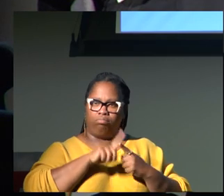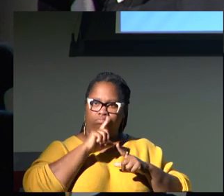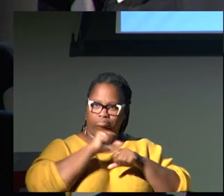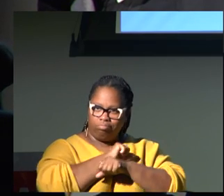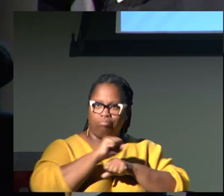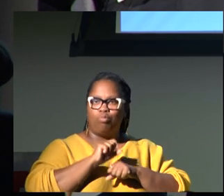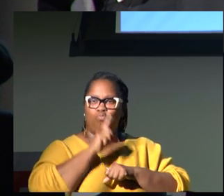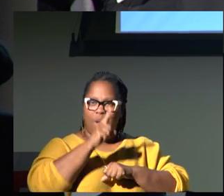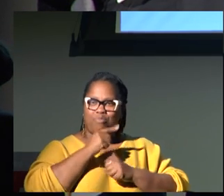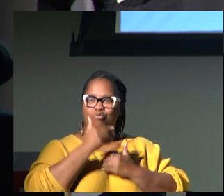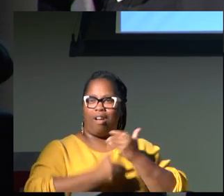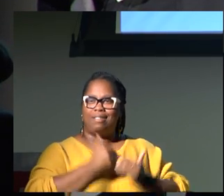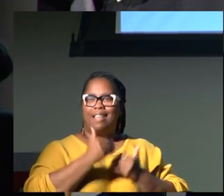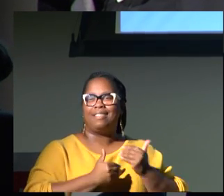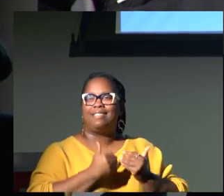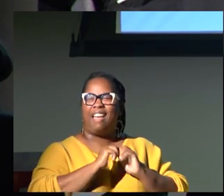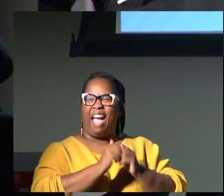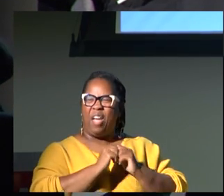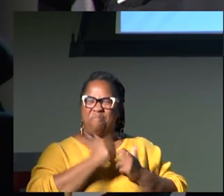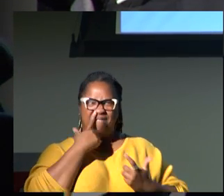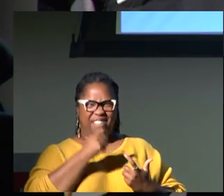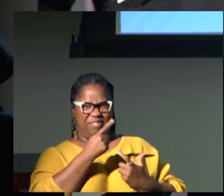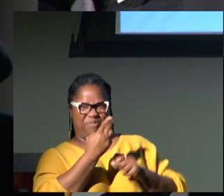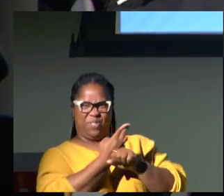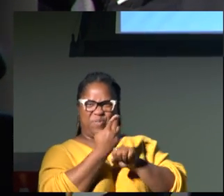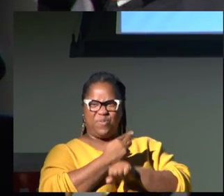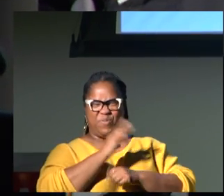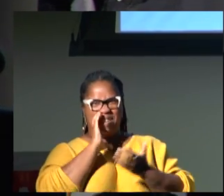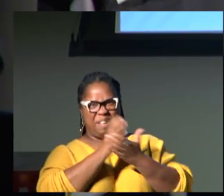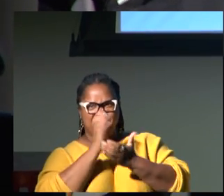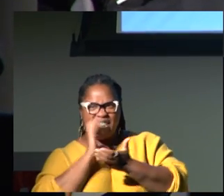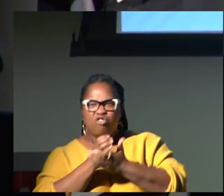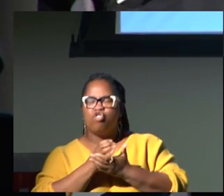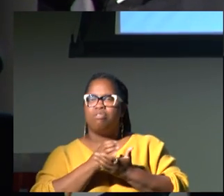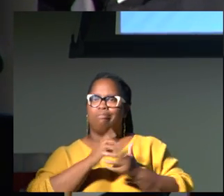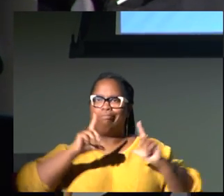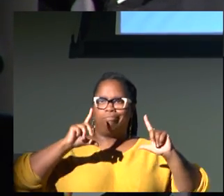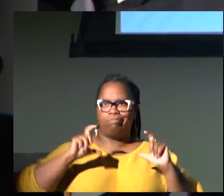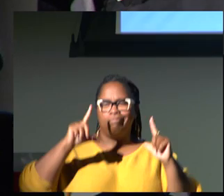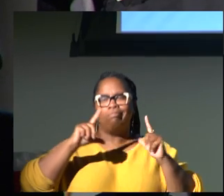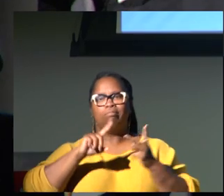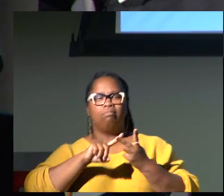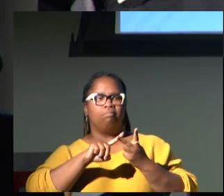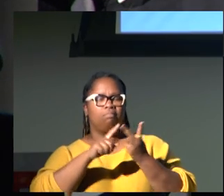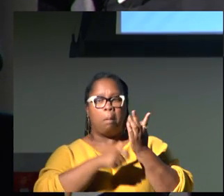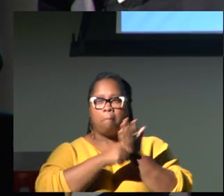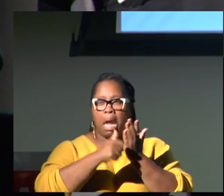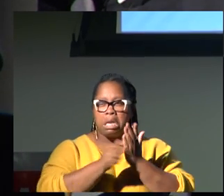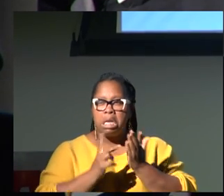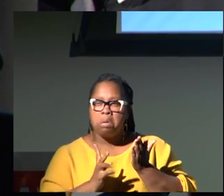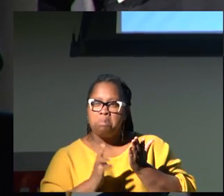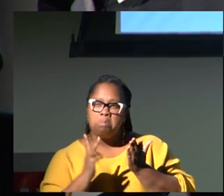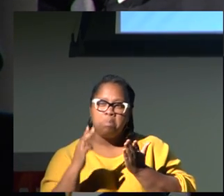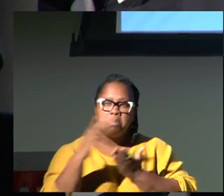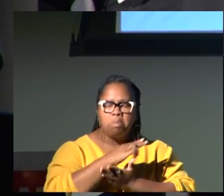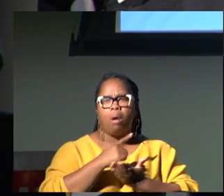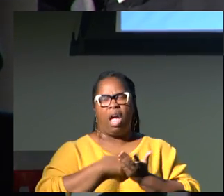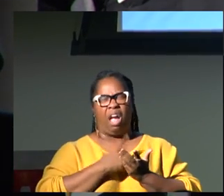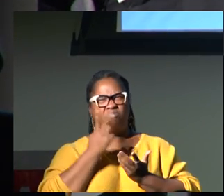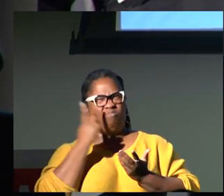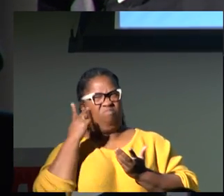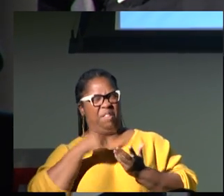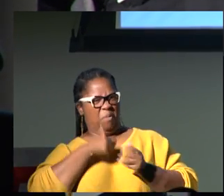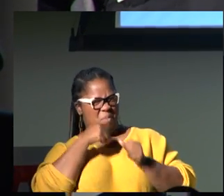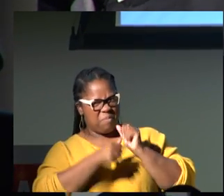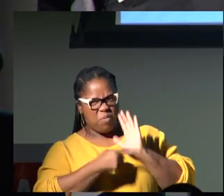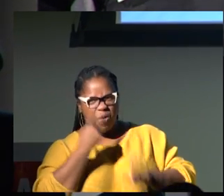process and how, because you know, you use these images, right? You use photographs, magazine, snippets from magazines. I remember once I